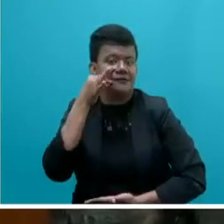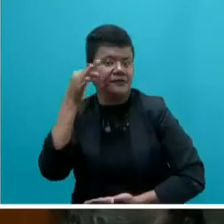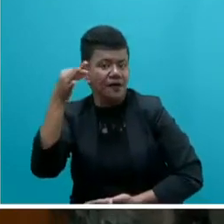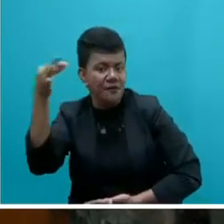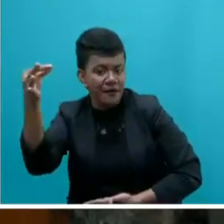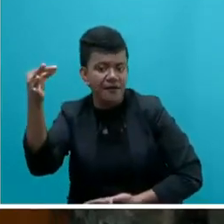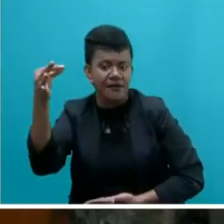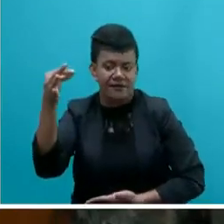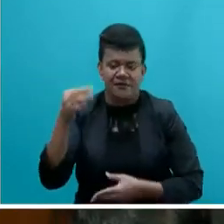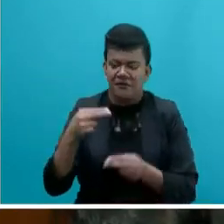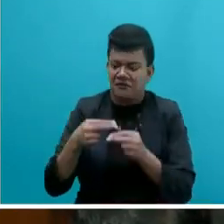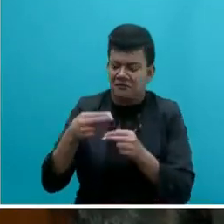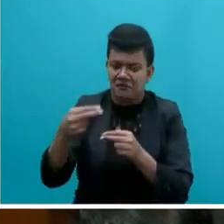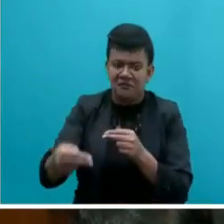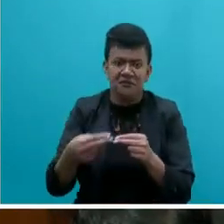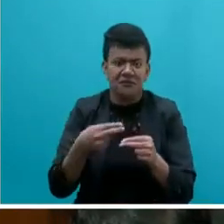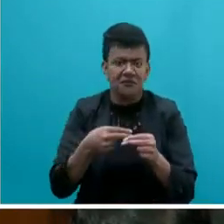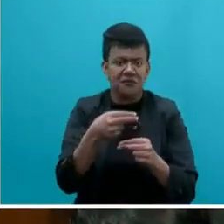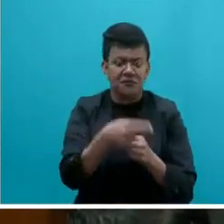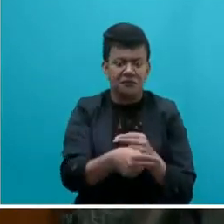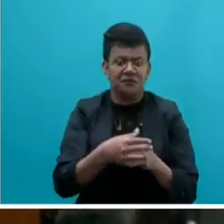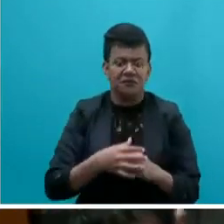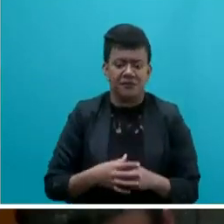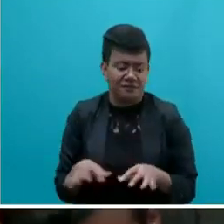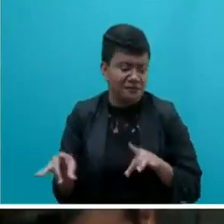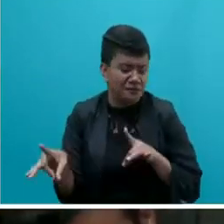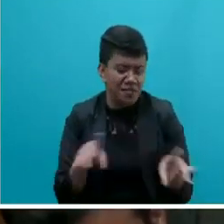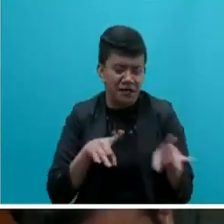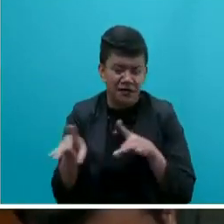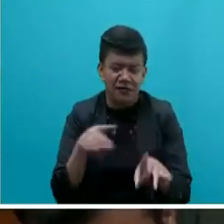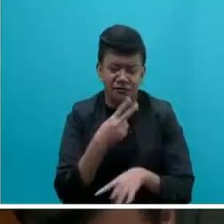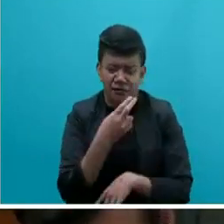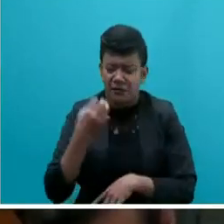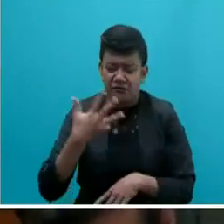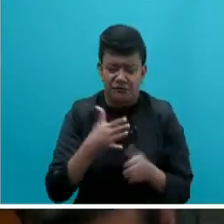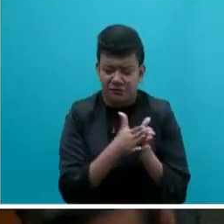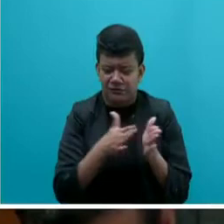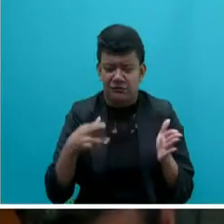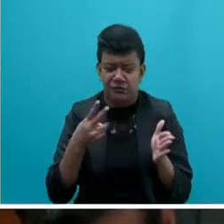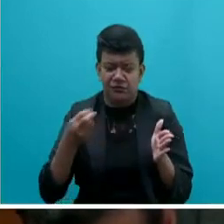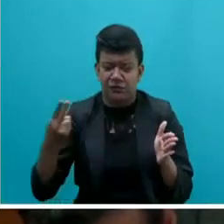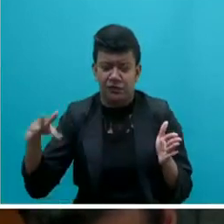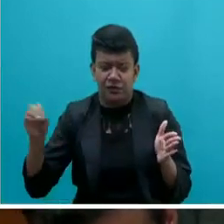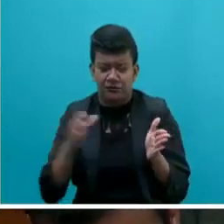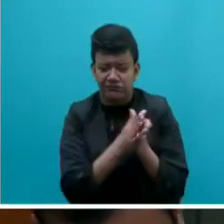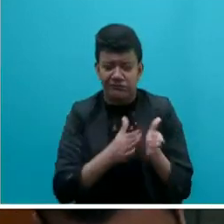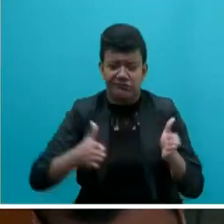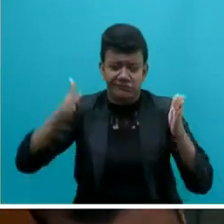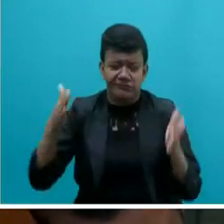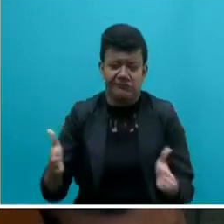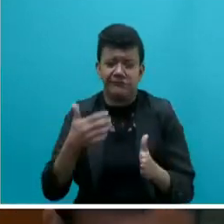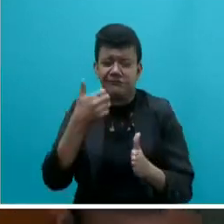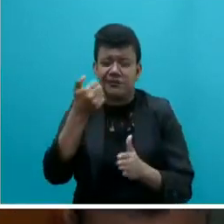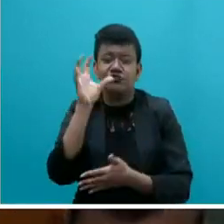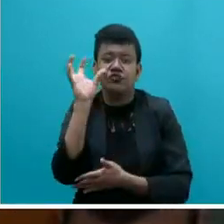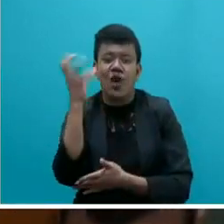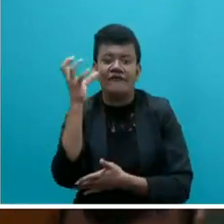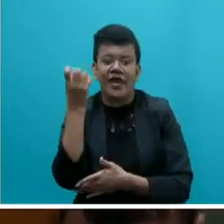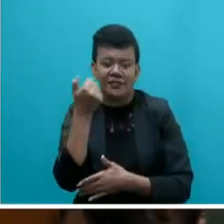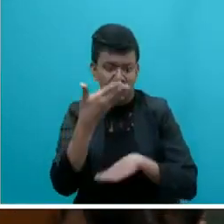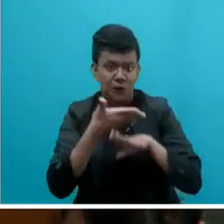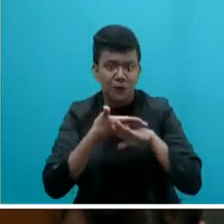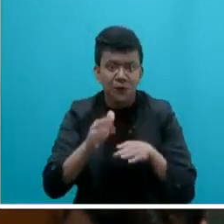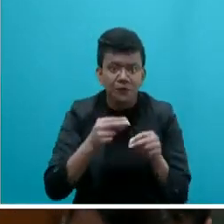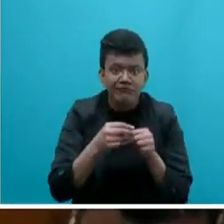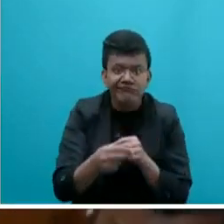Honourable Speaker, the plan for 2019 and 2020, 6 new guava orchards will be established before December 2019 and